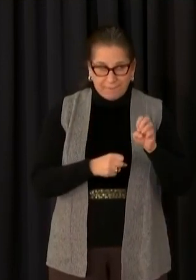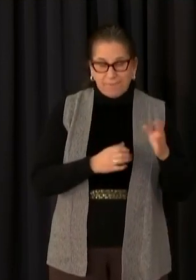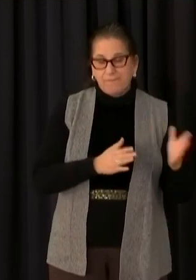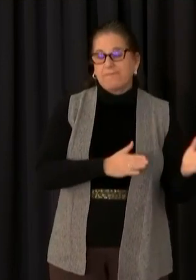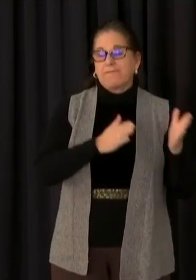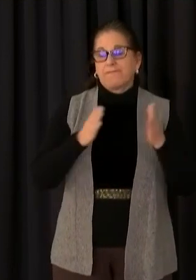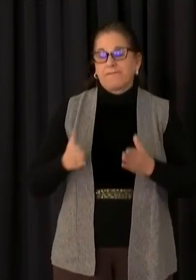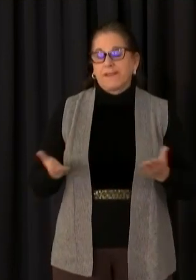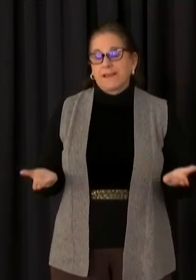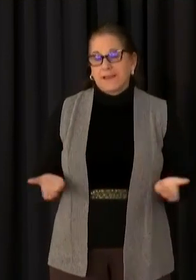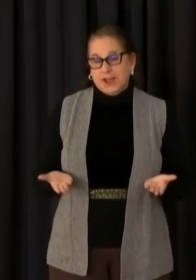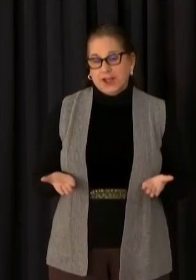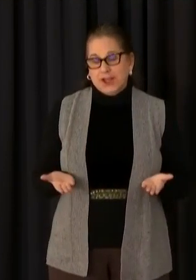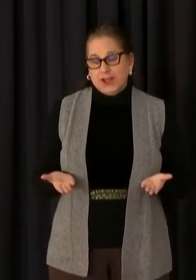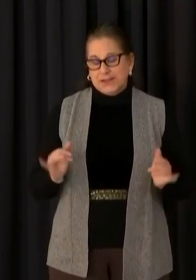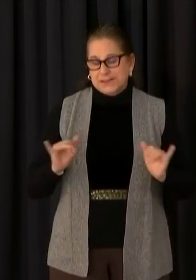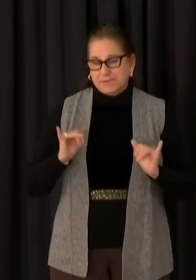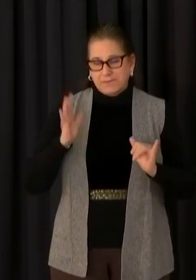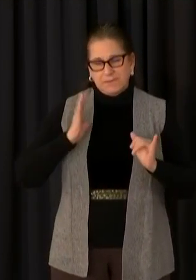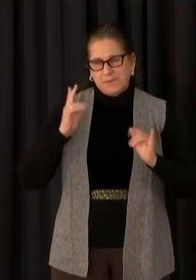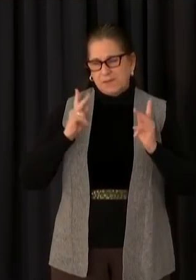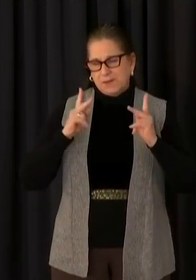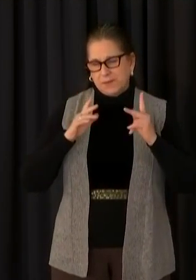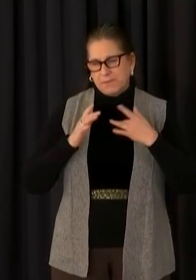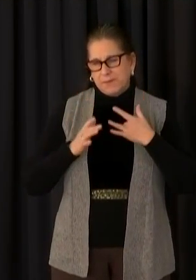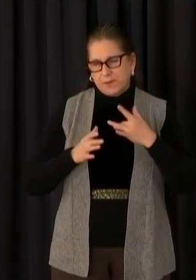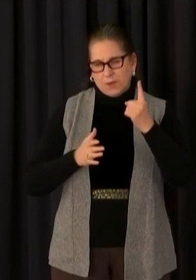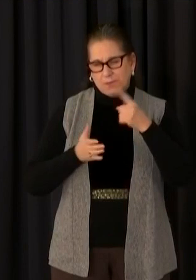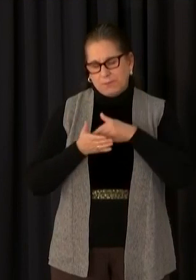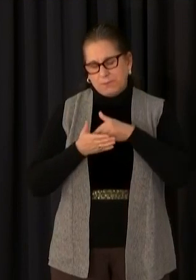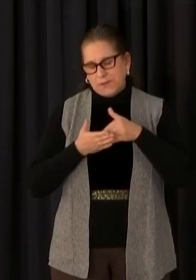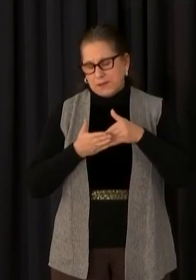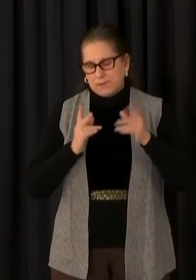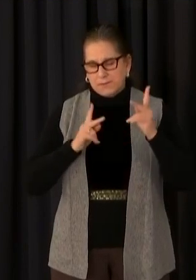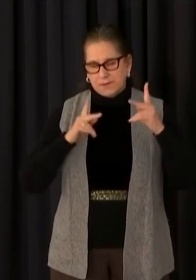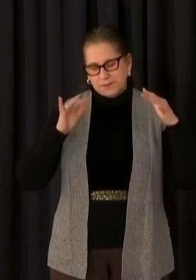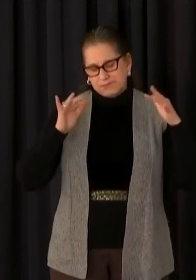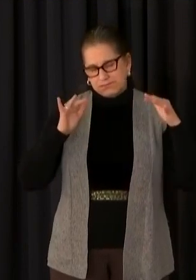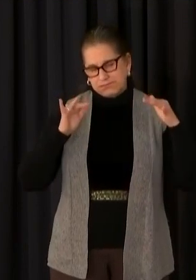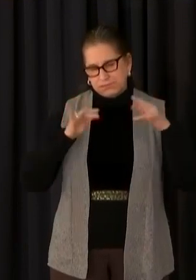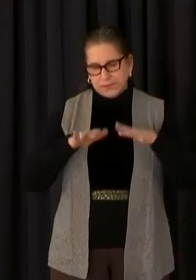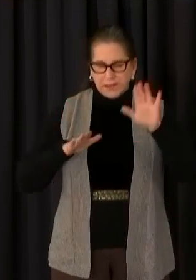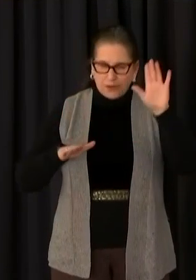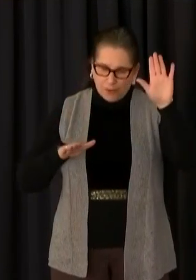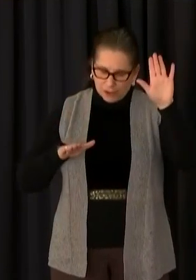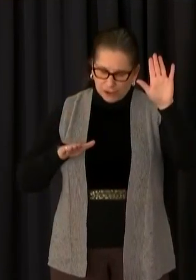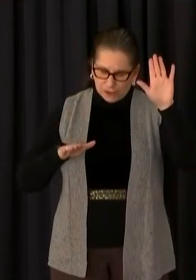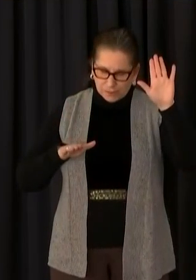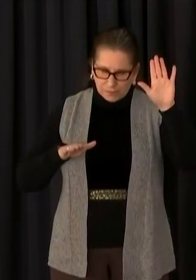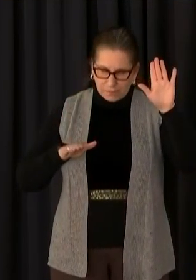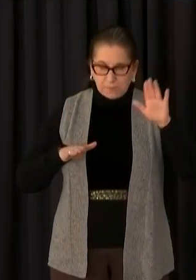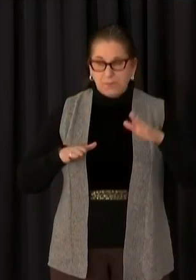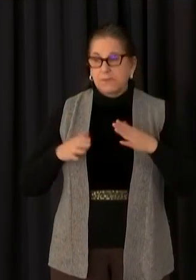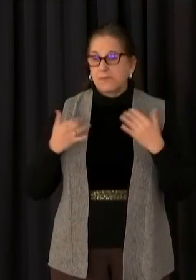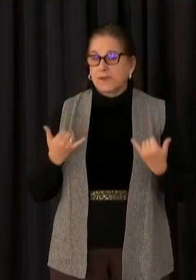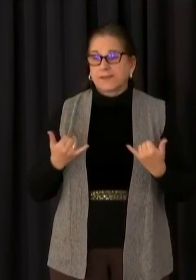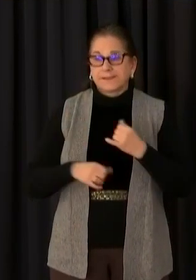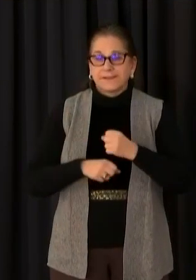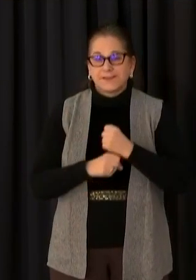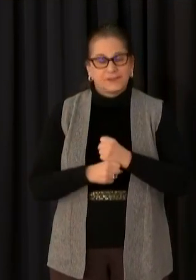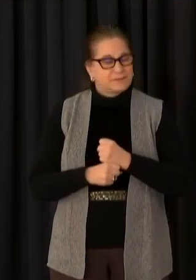do the same thing as it relates to the inauguration, for Americans to enjoy